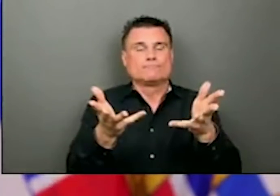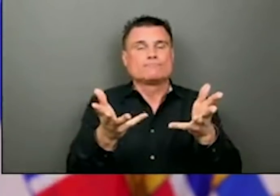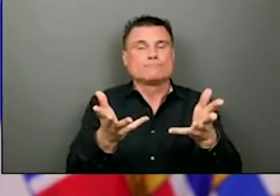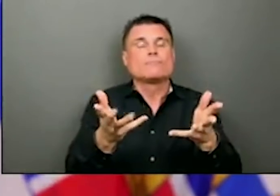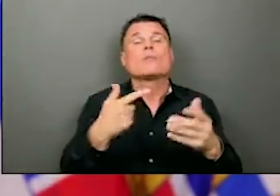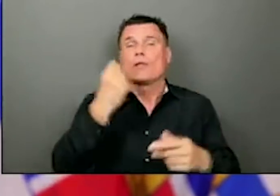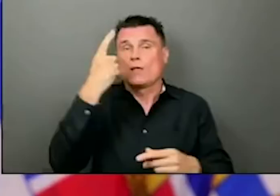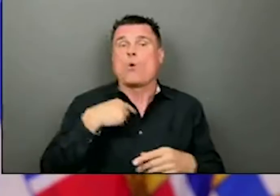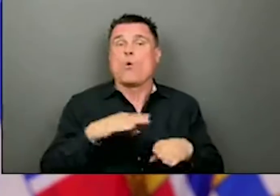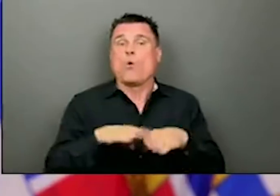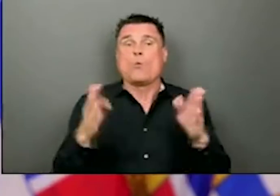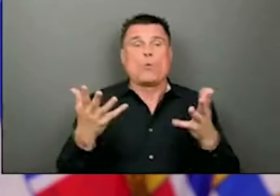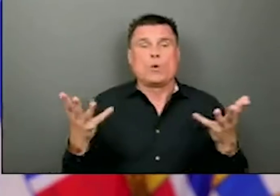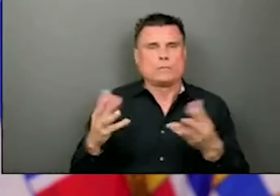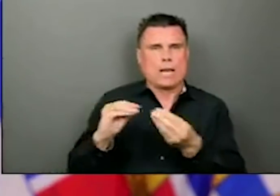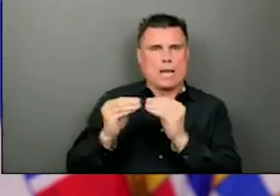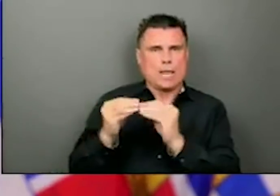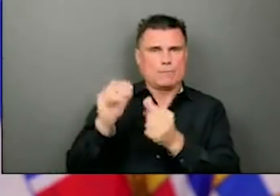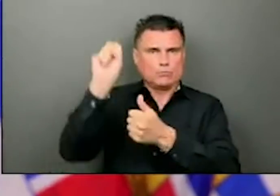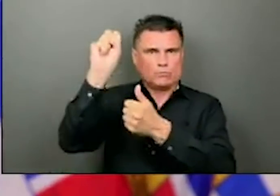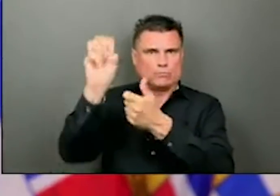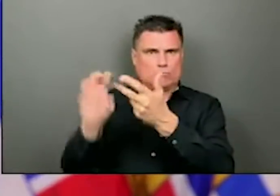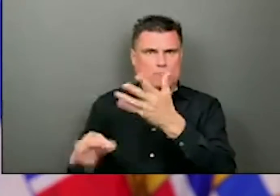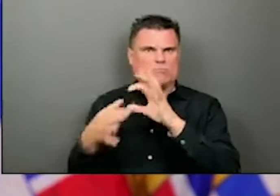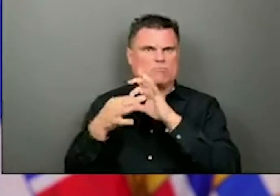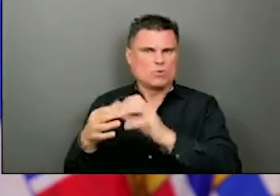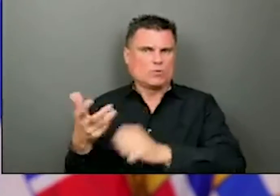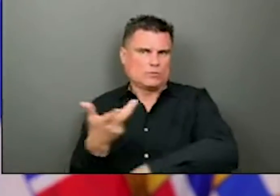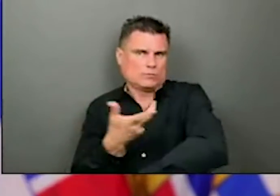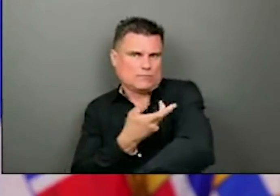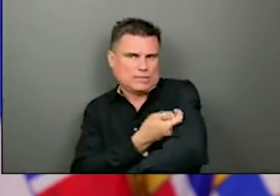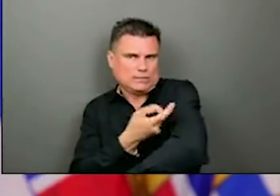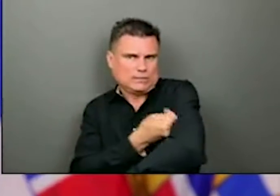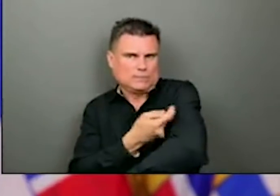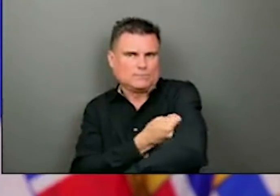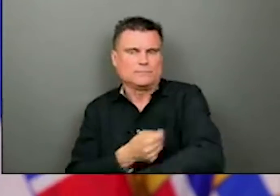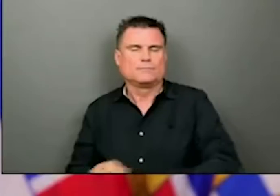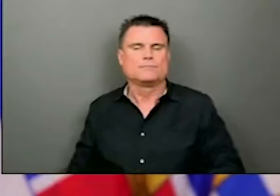past weekend, we've delivered